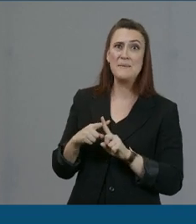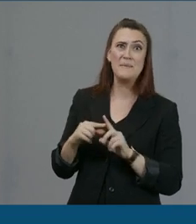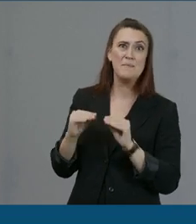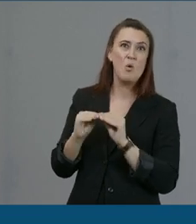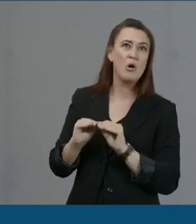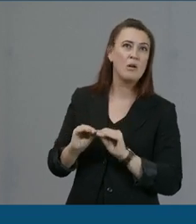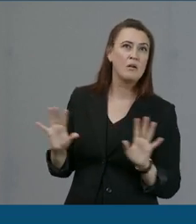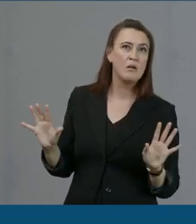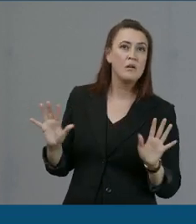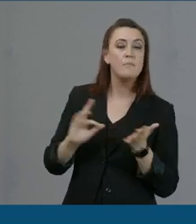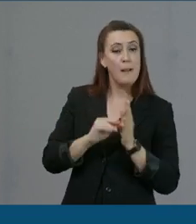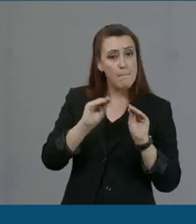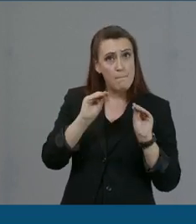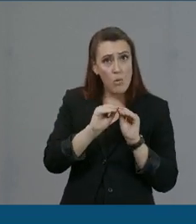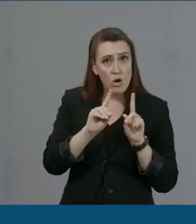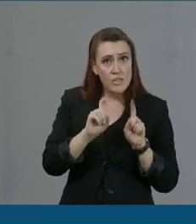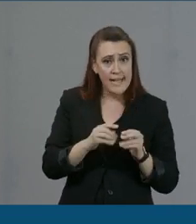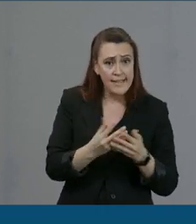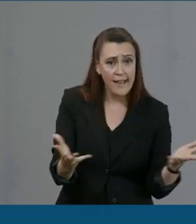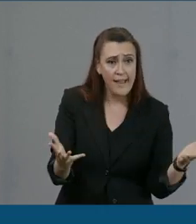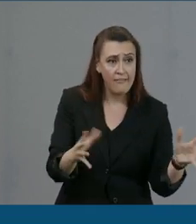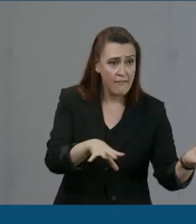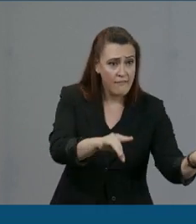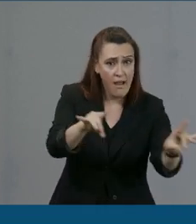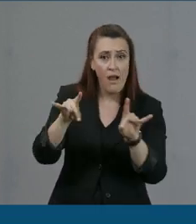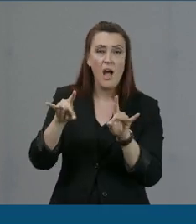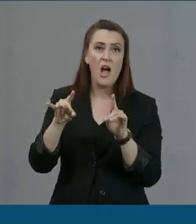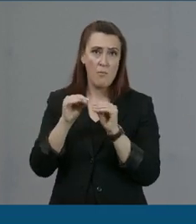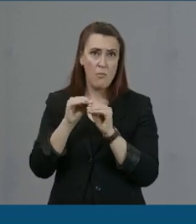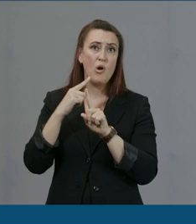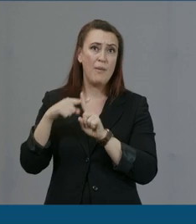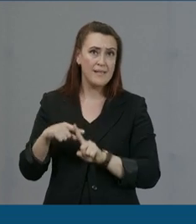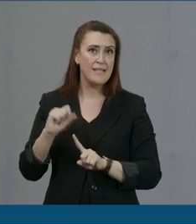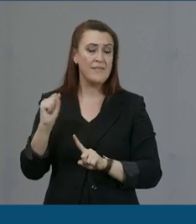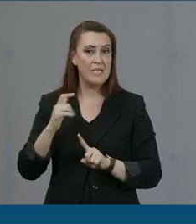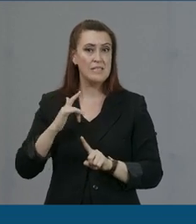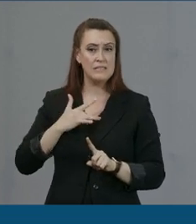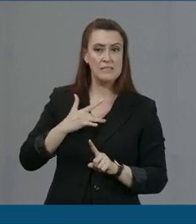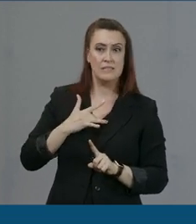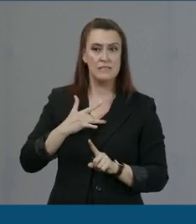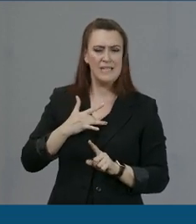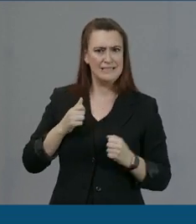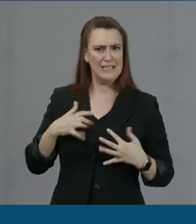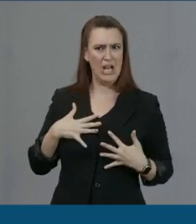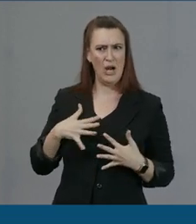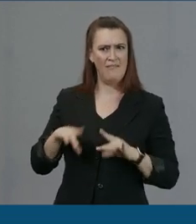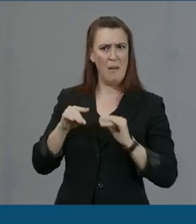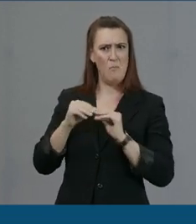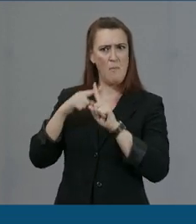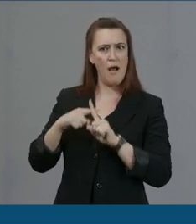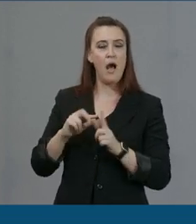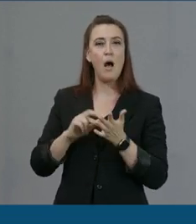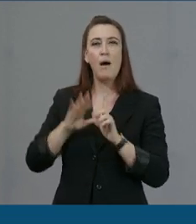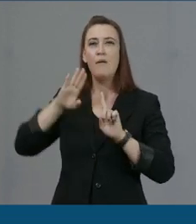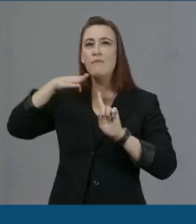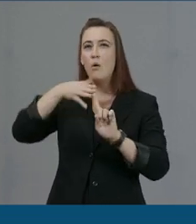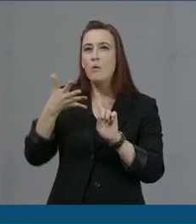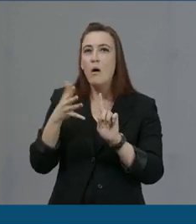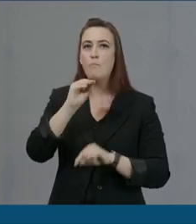will result in more cases. What's important is to remember the percentage of